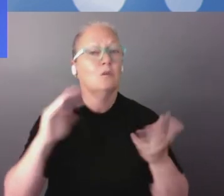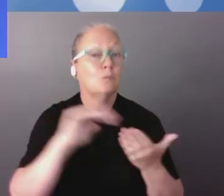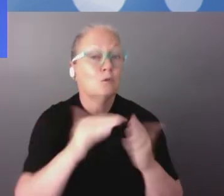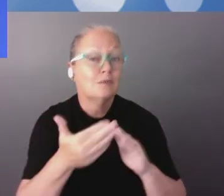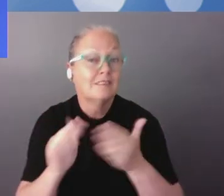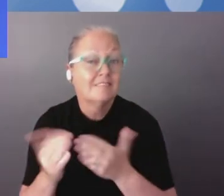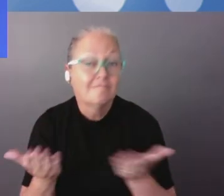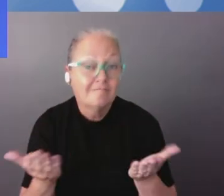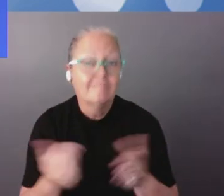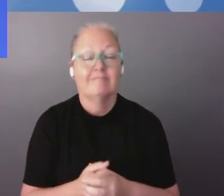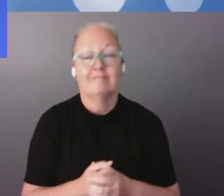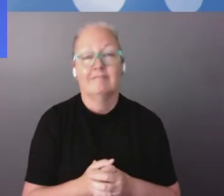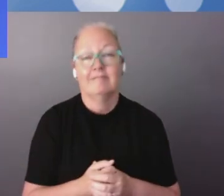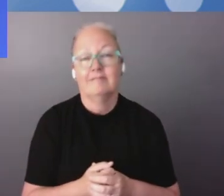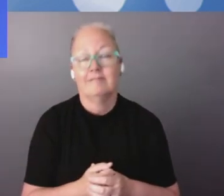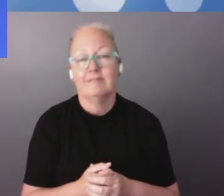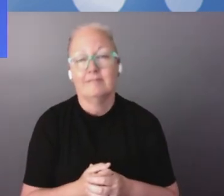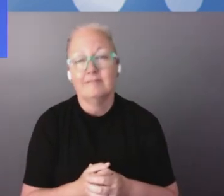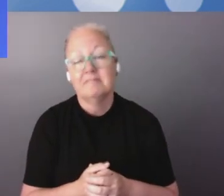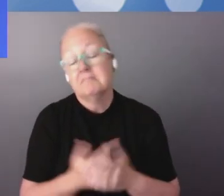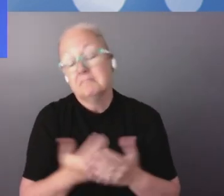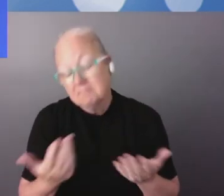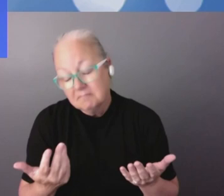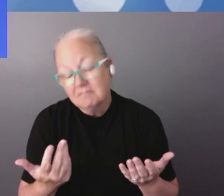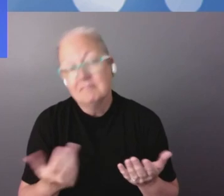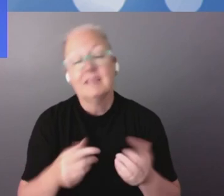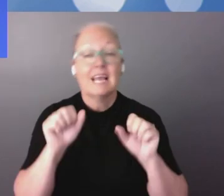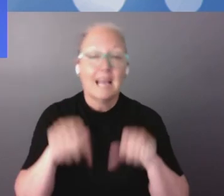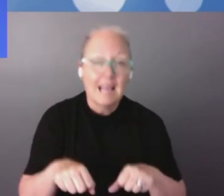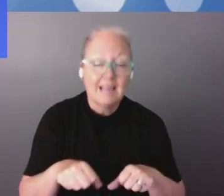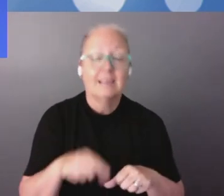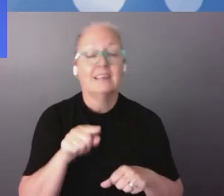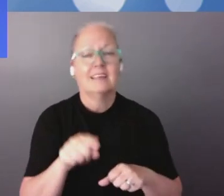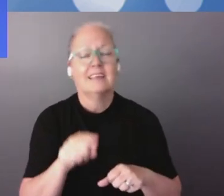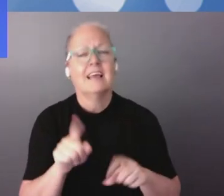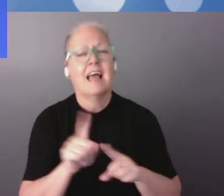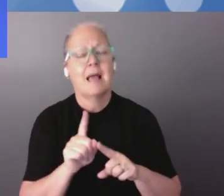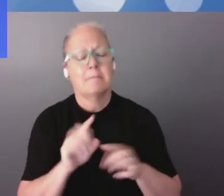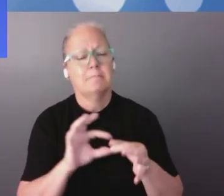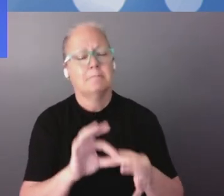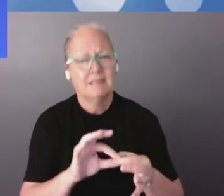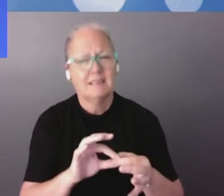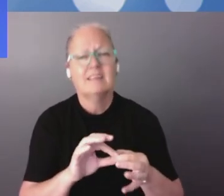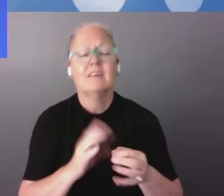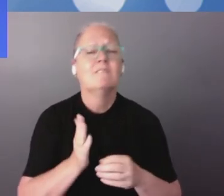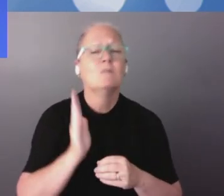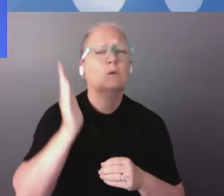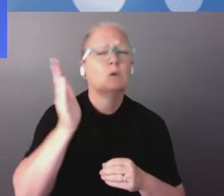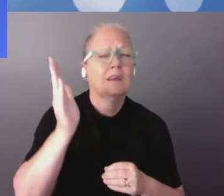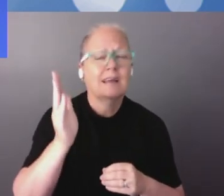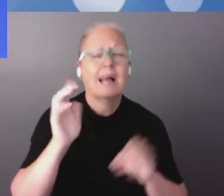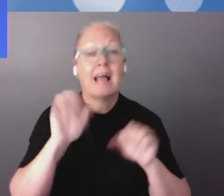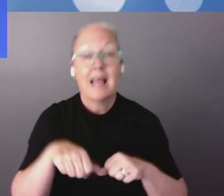which can trigger further development in future, but which can also become a trap and a